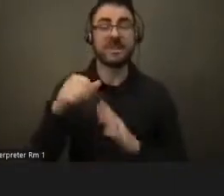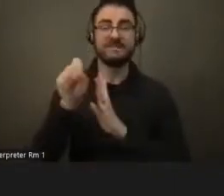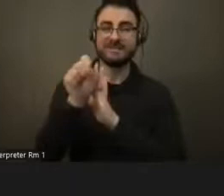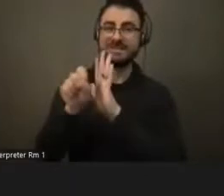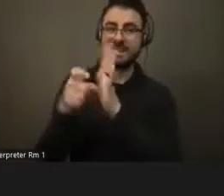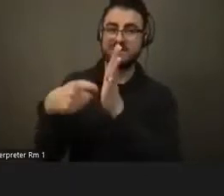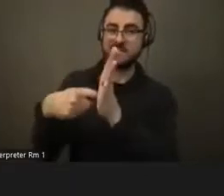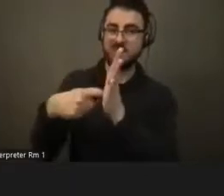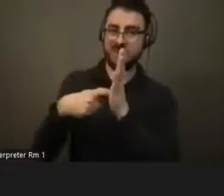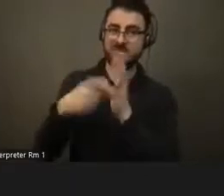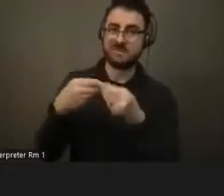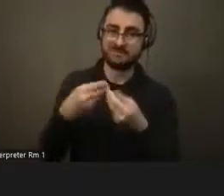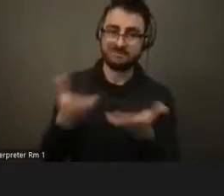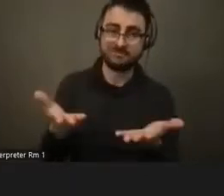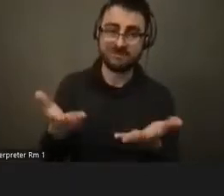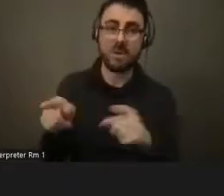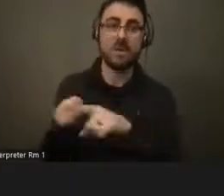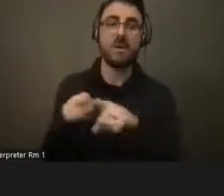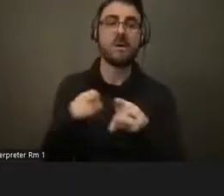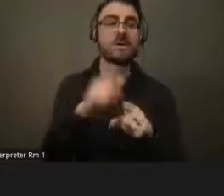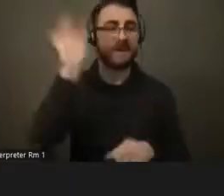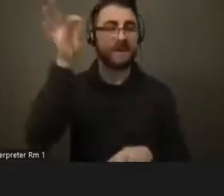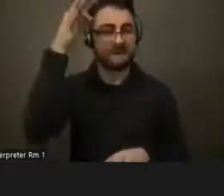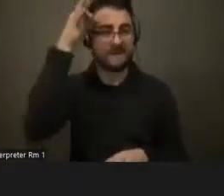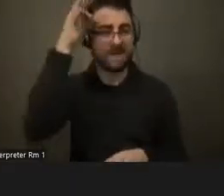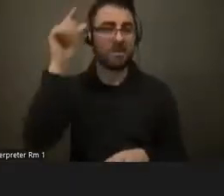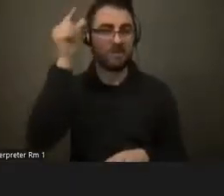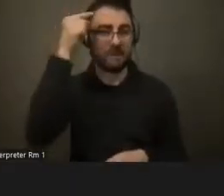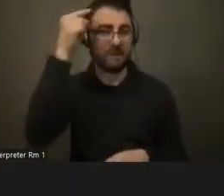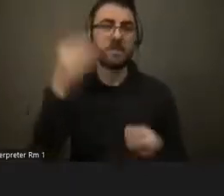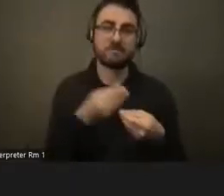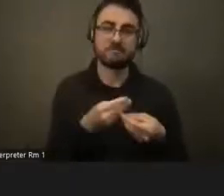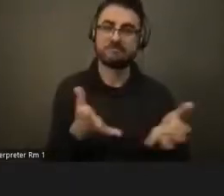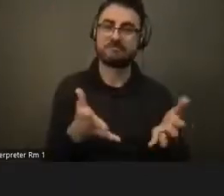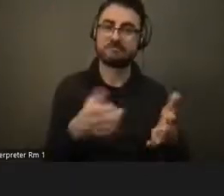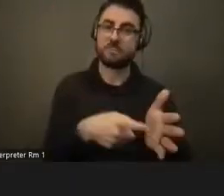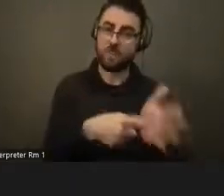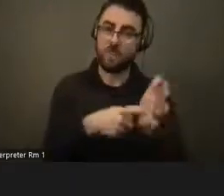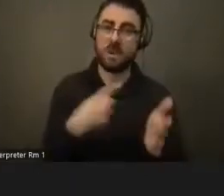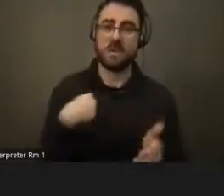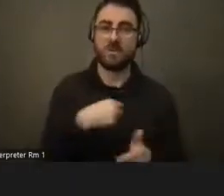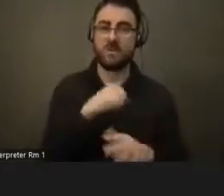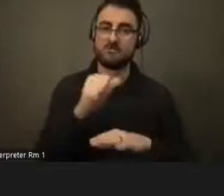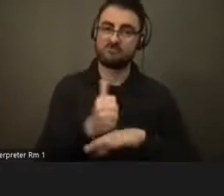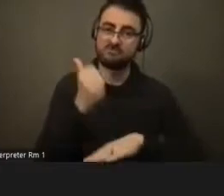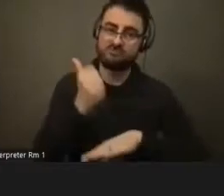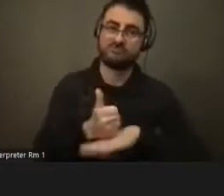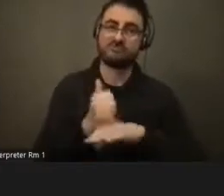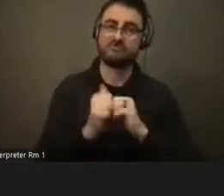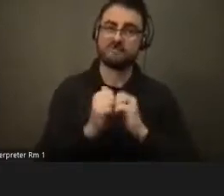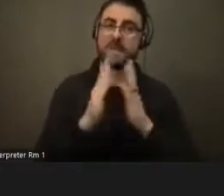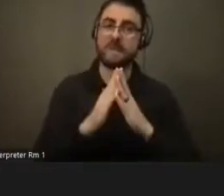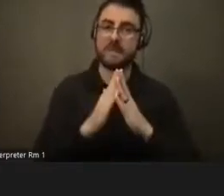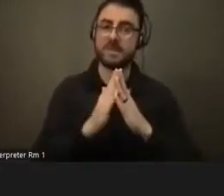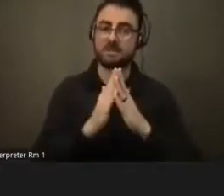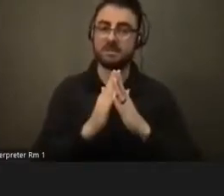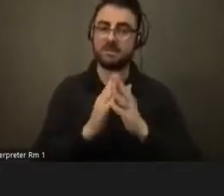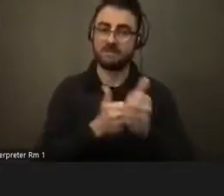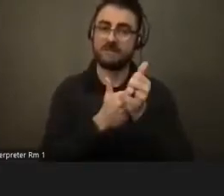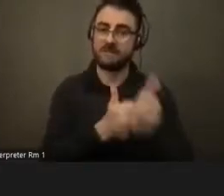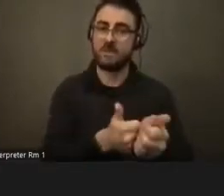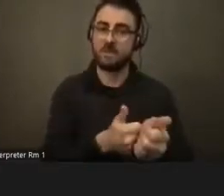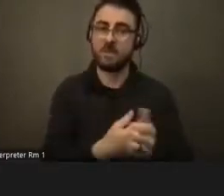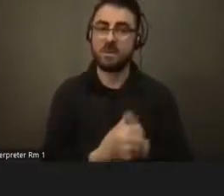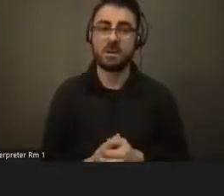also the federal government that we are required to implement. And we need to do that. It proves to you